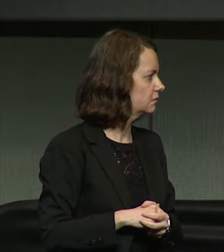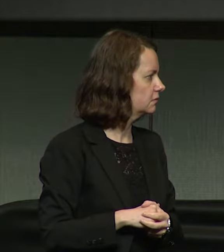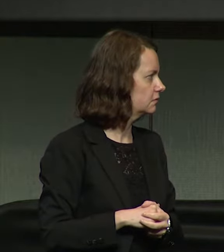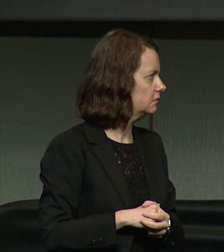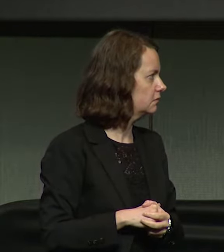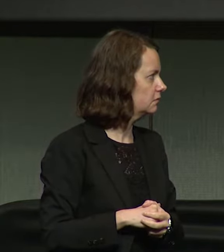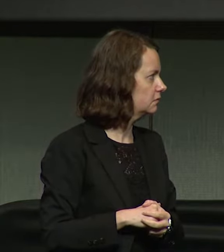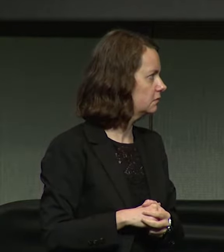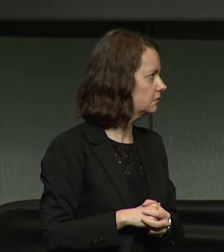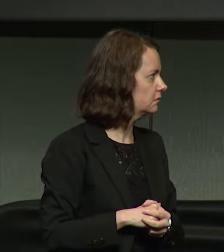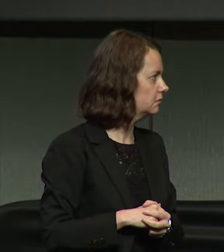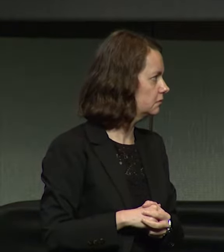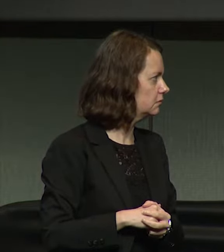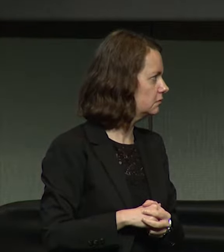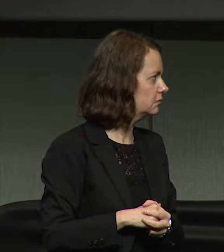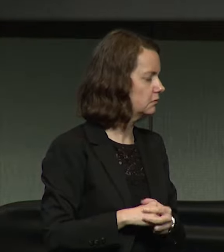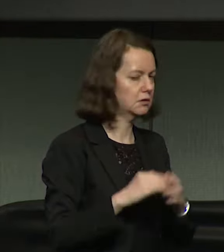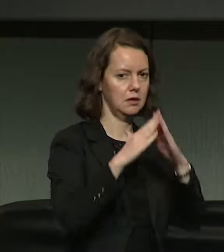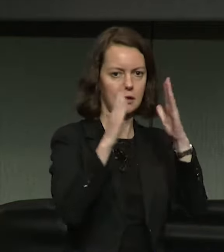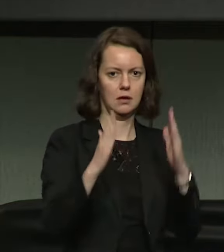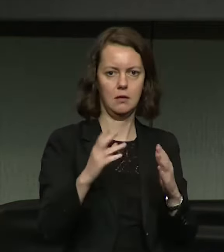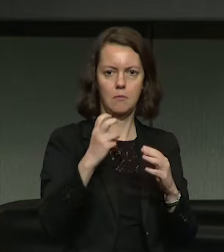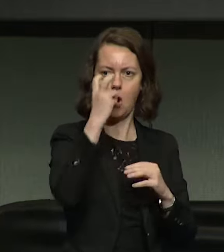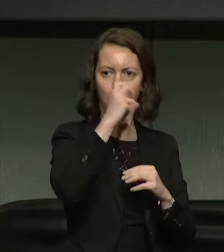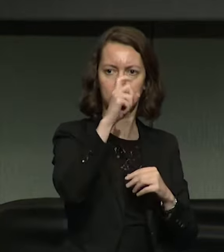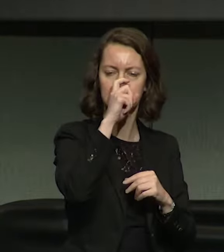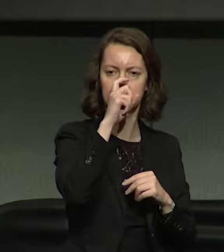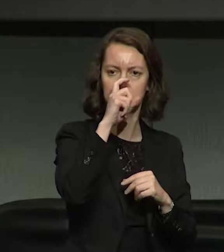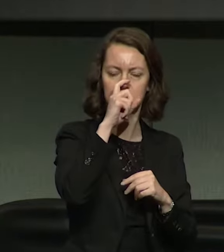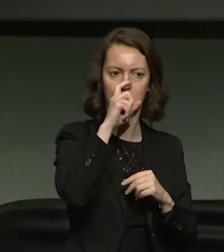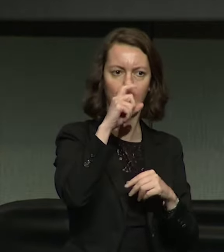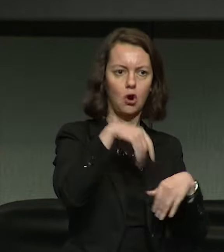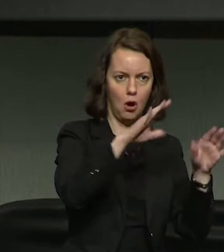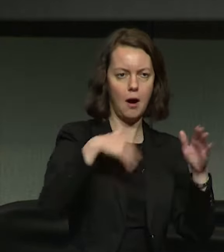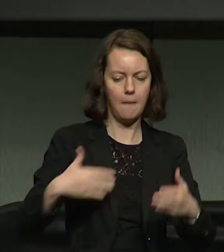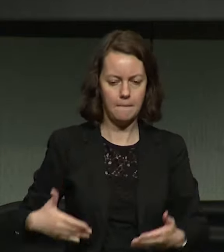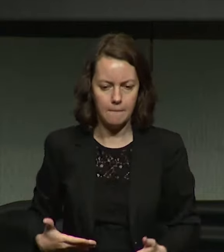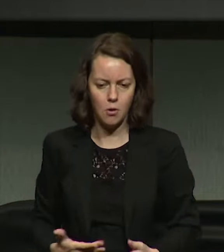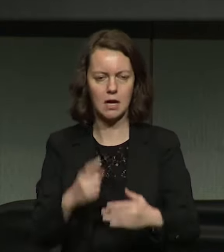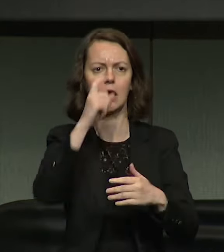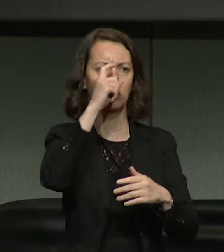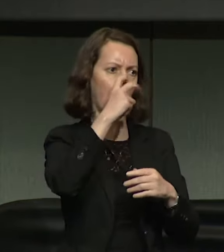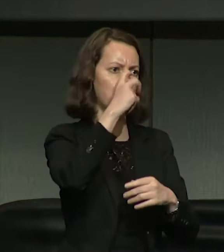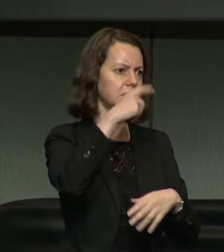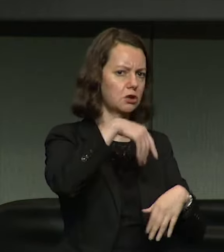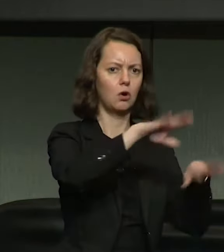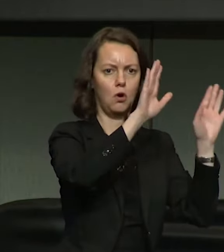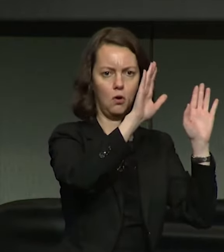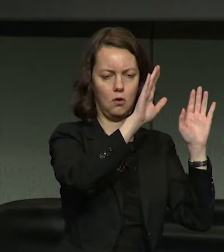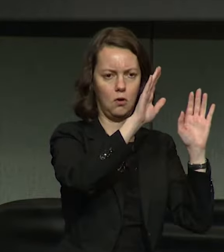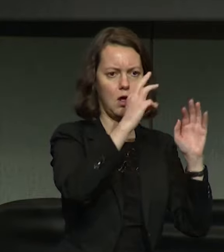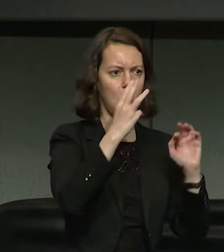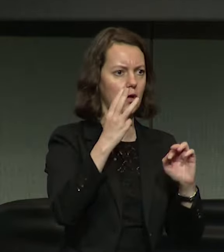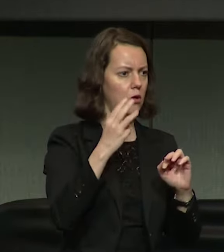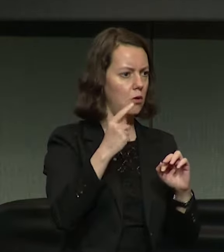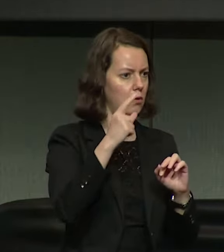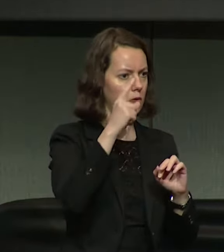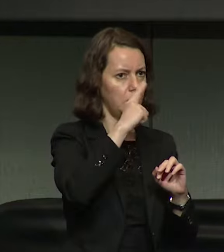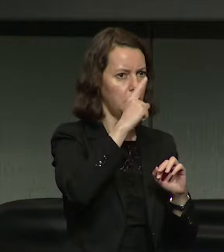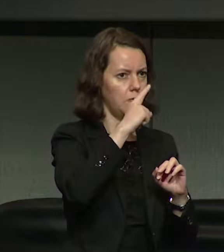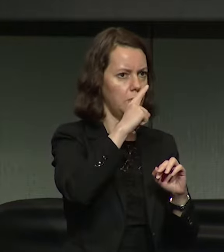In that house, there were my older sister had gone off by the time I was born, and there were the three big boys in one